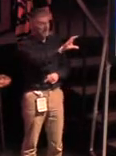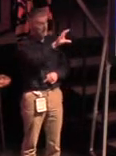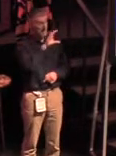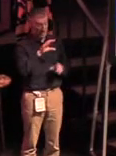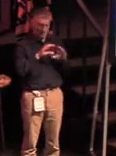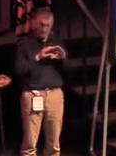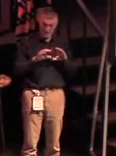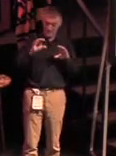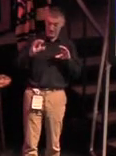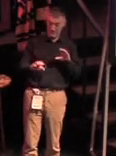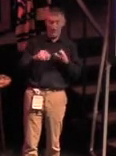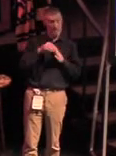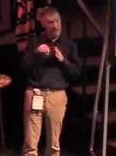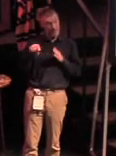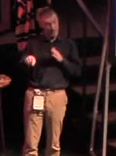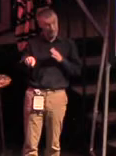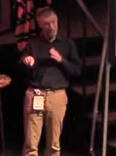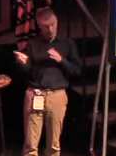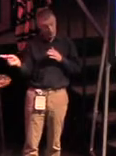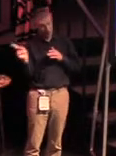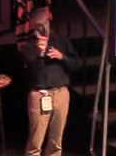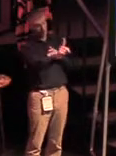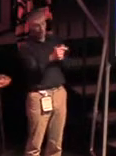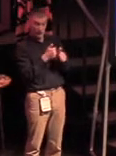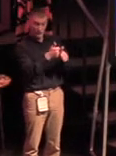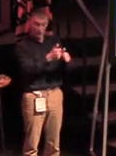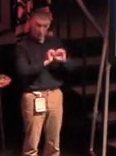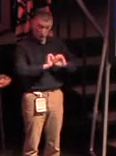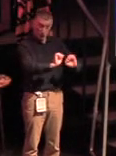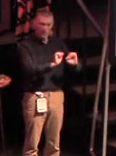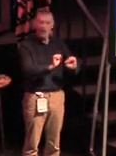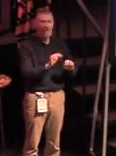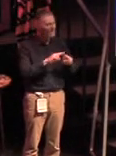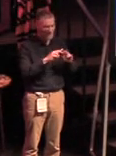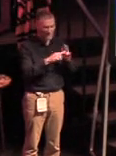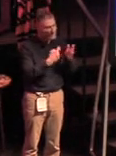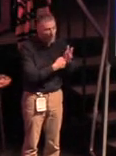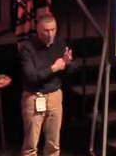young leaders. You can pay them and they'll come in and they'll support you on that journey, but we won't do it for you.